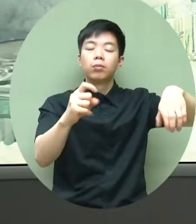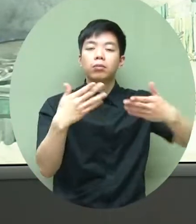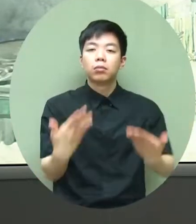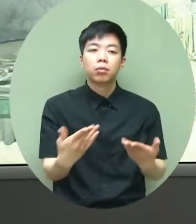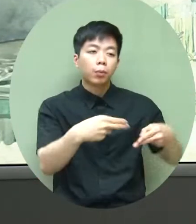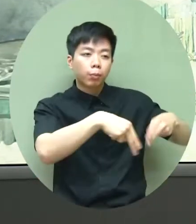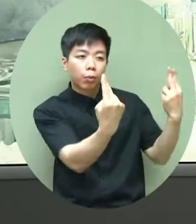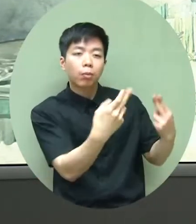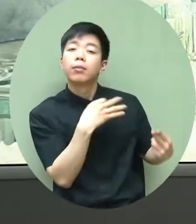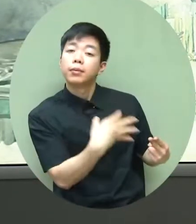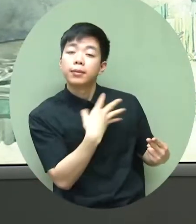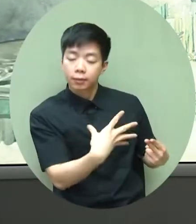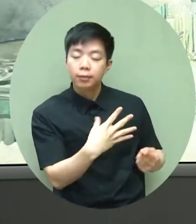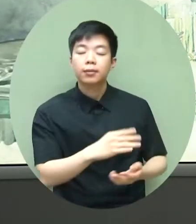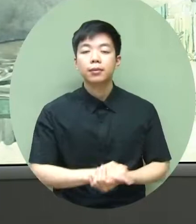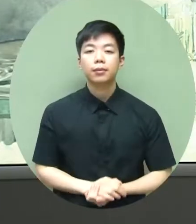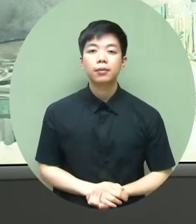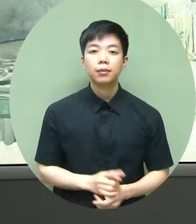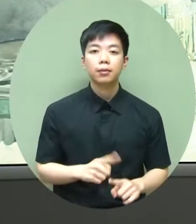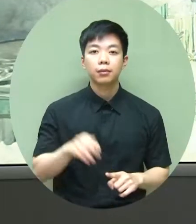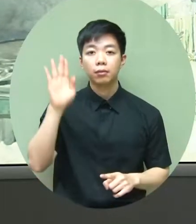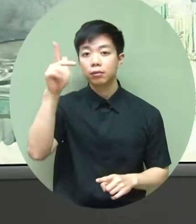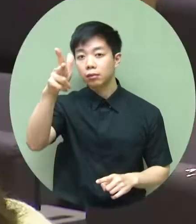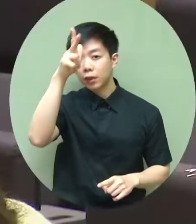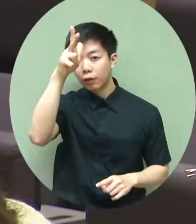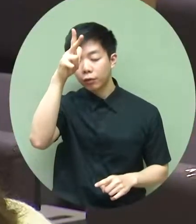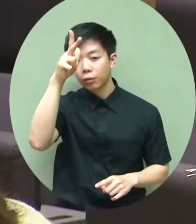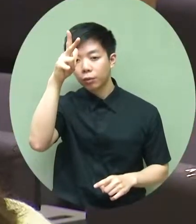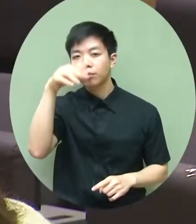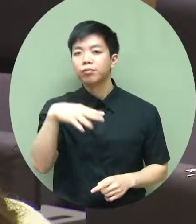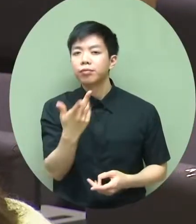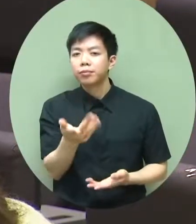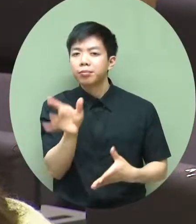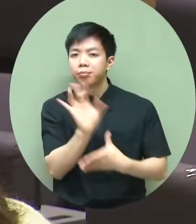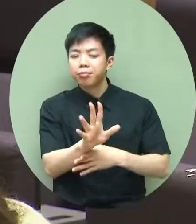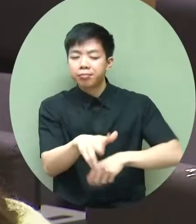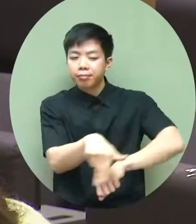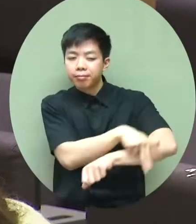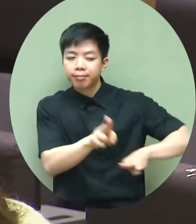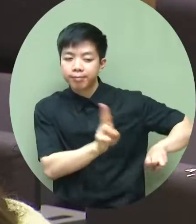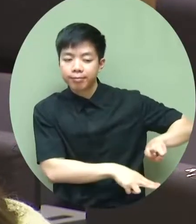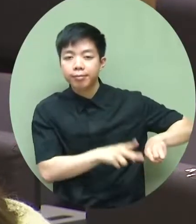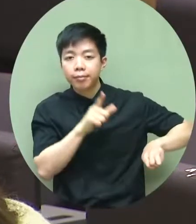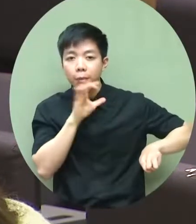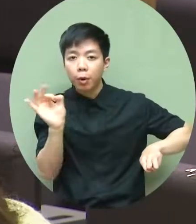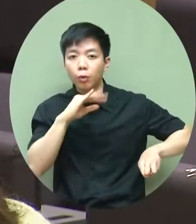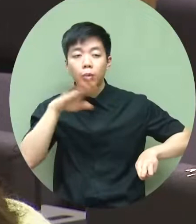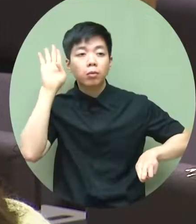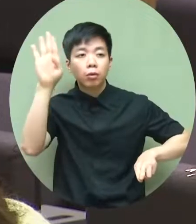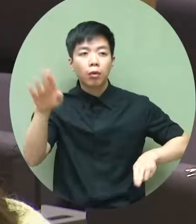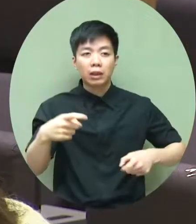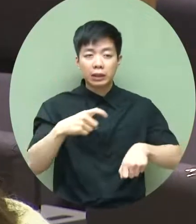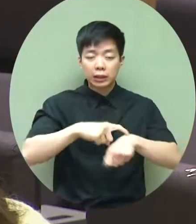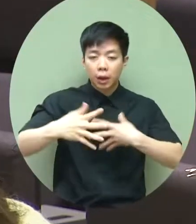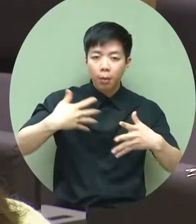train, and now we have not taken into consideration the reopening of border. So in the future, during peak